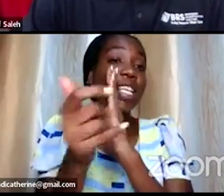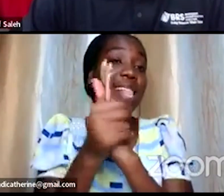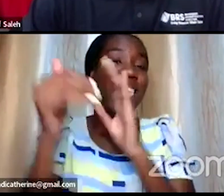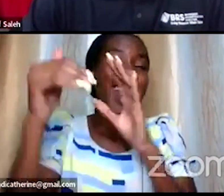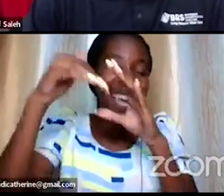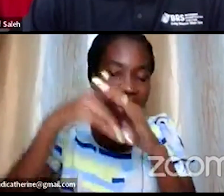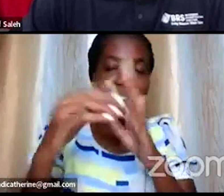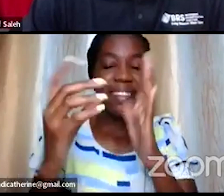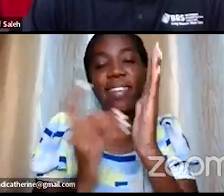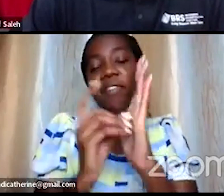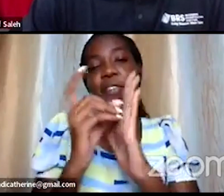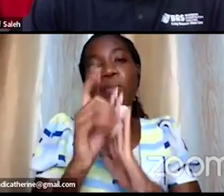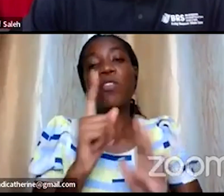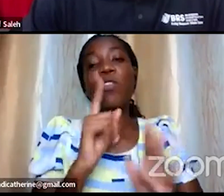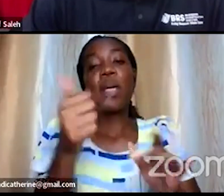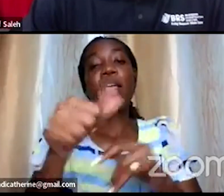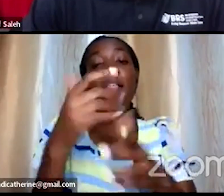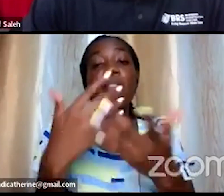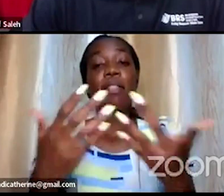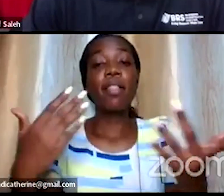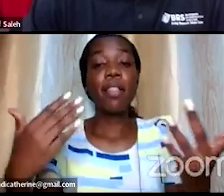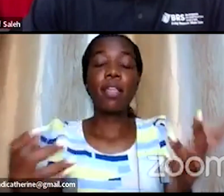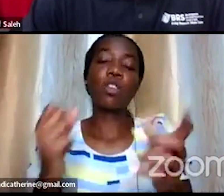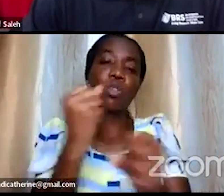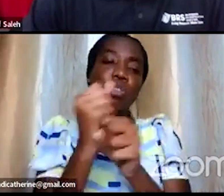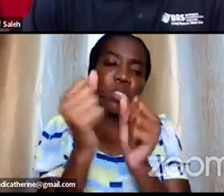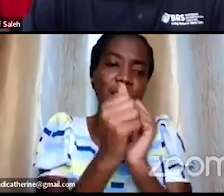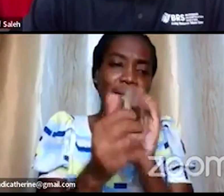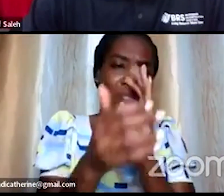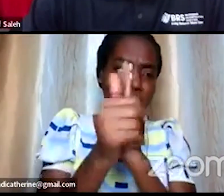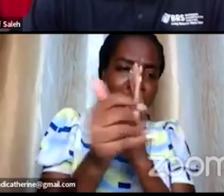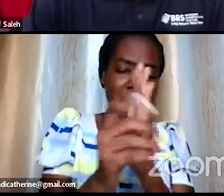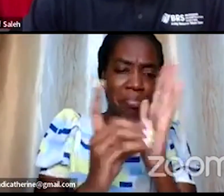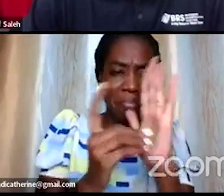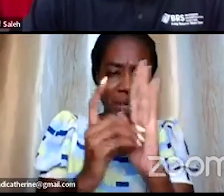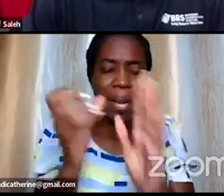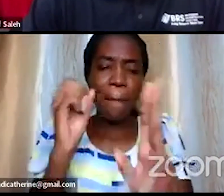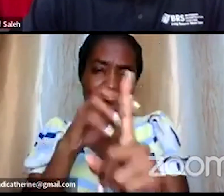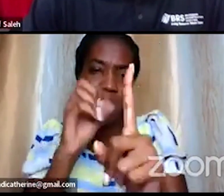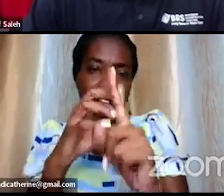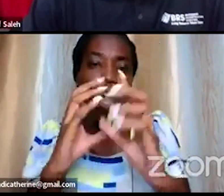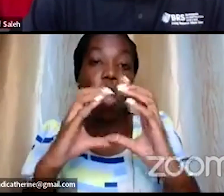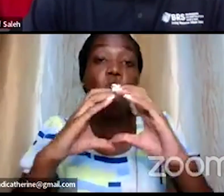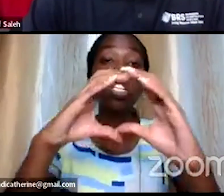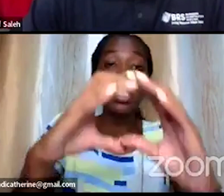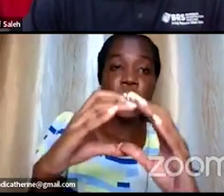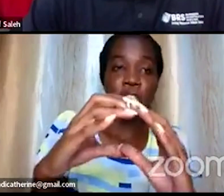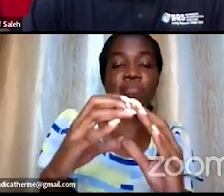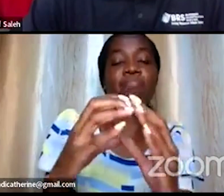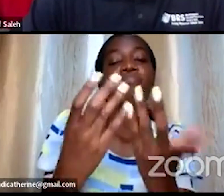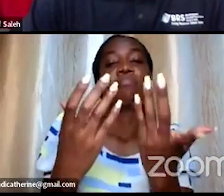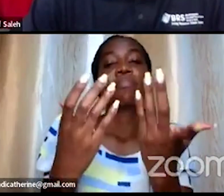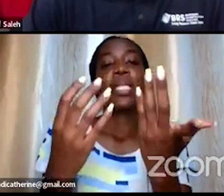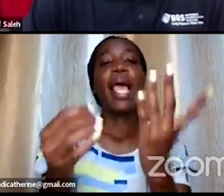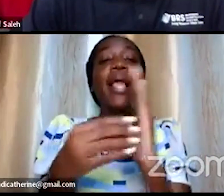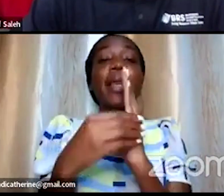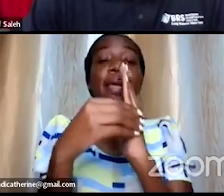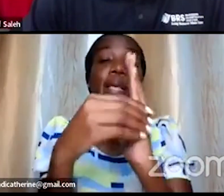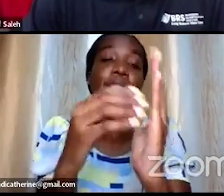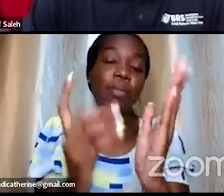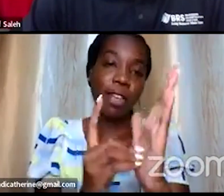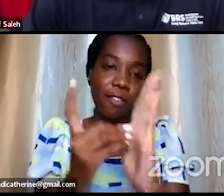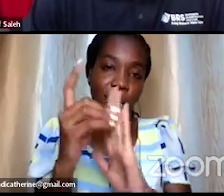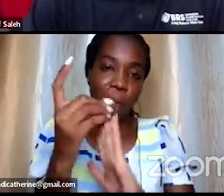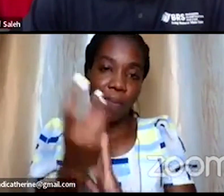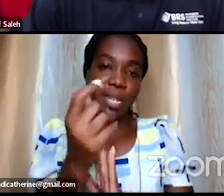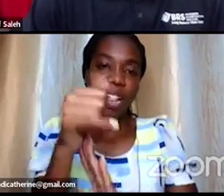So anything to do with talent development, anything to do with mentoring, coaching, anything to do with leadership development,